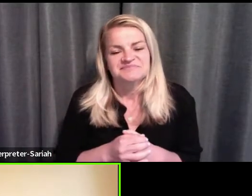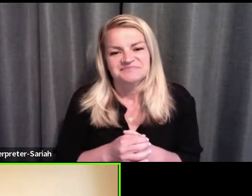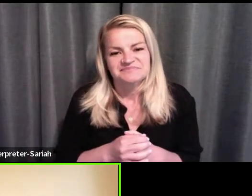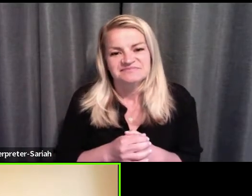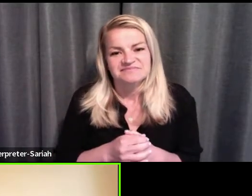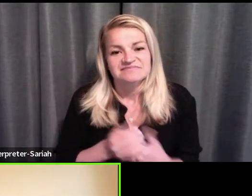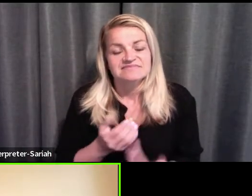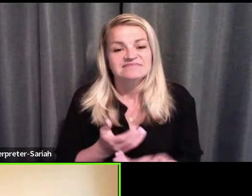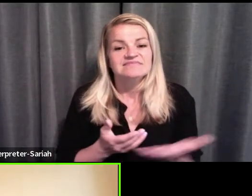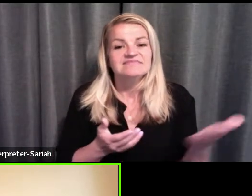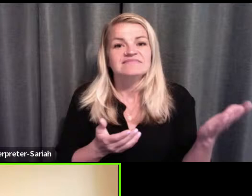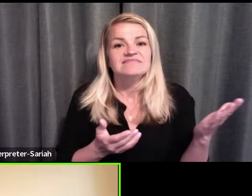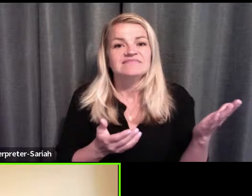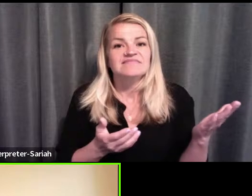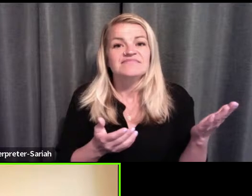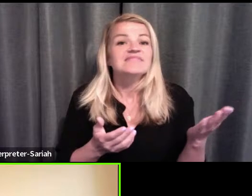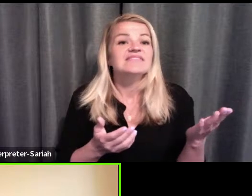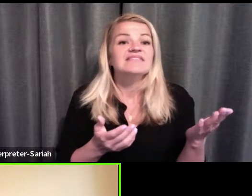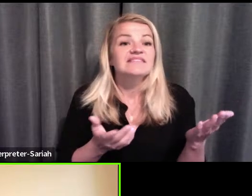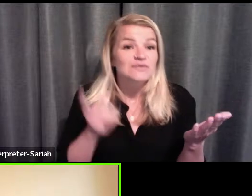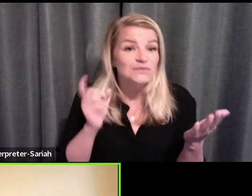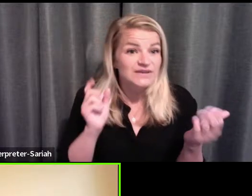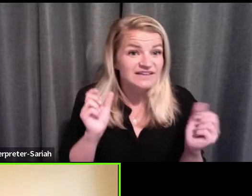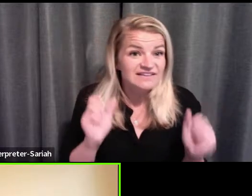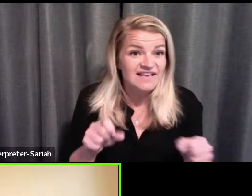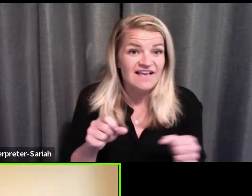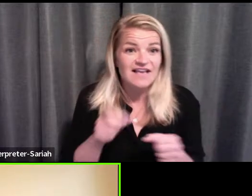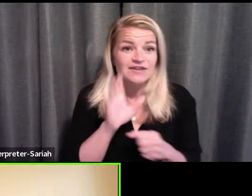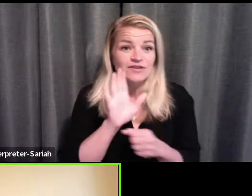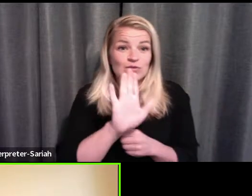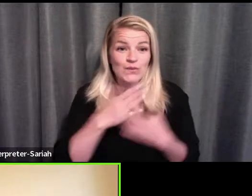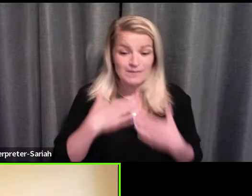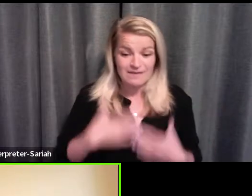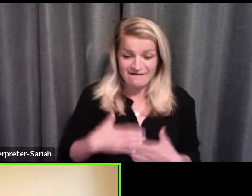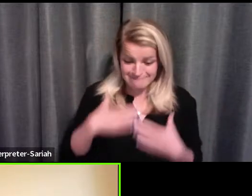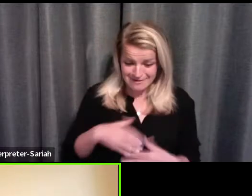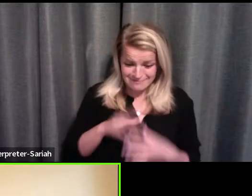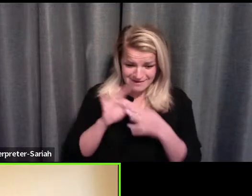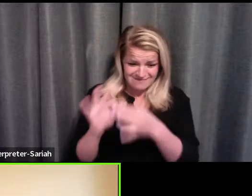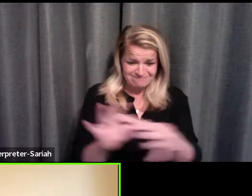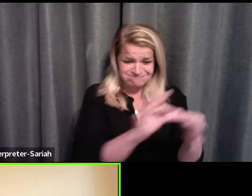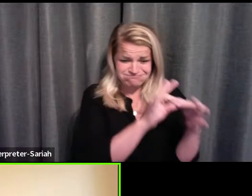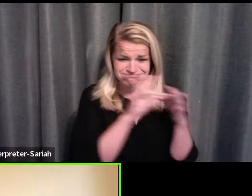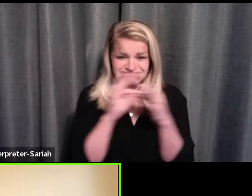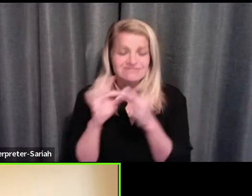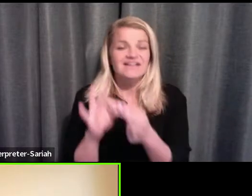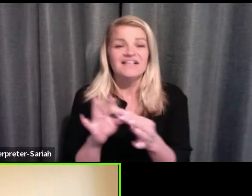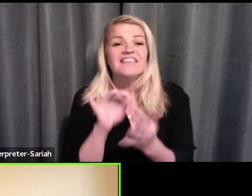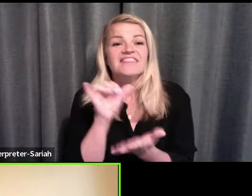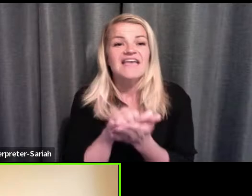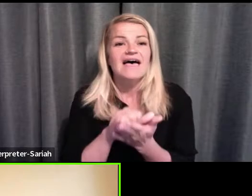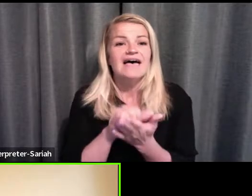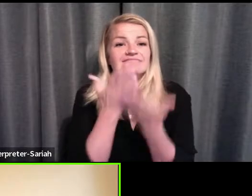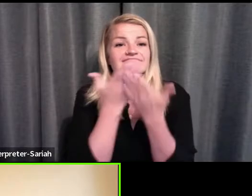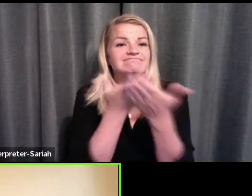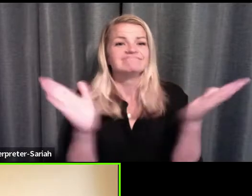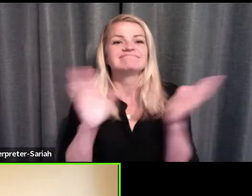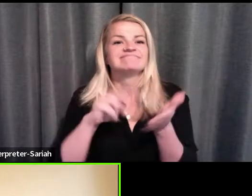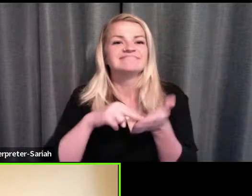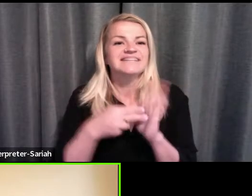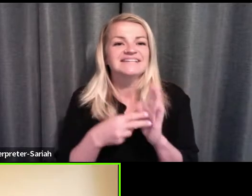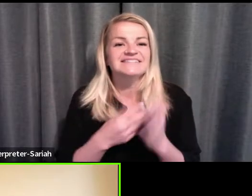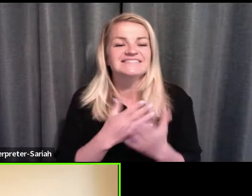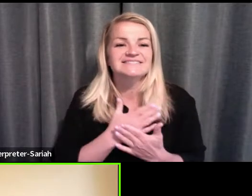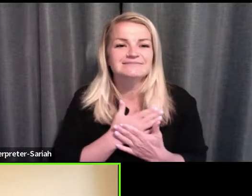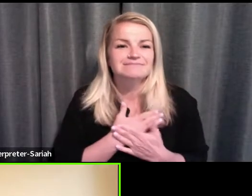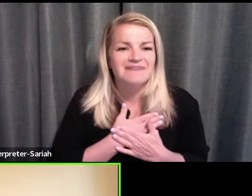This is Nyumbani, Nyumbani, Nyumbani. It's home, home,